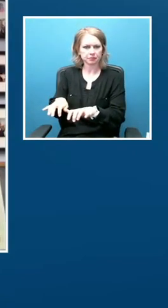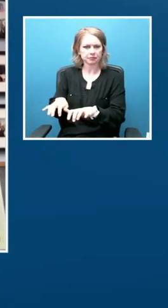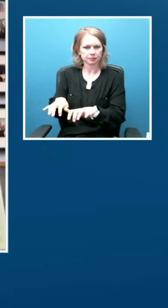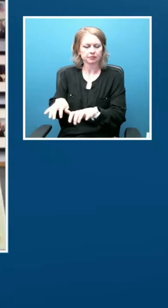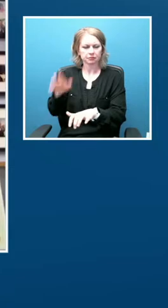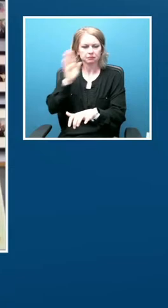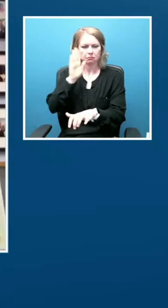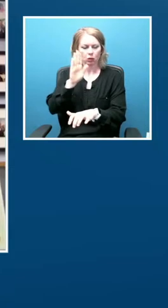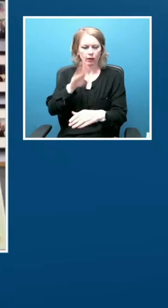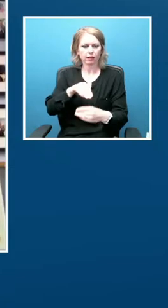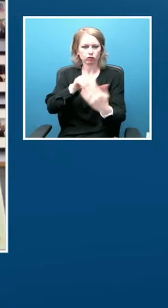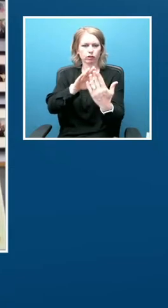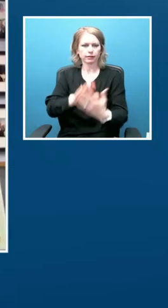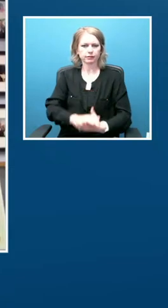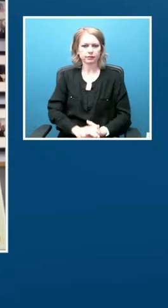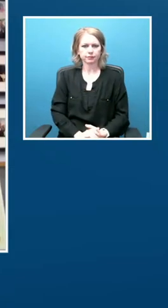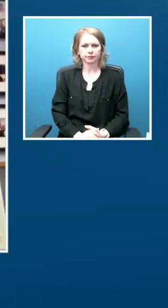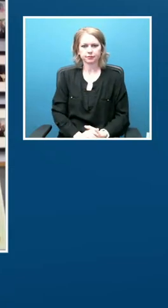group.